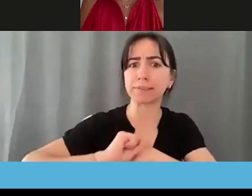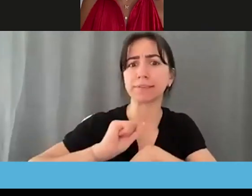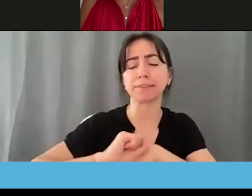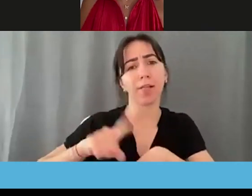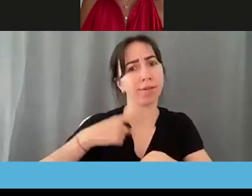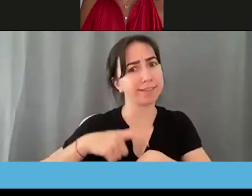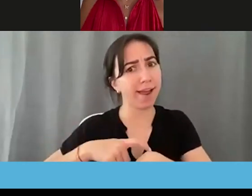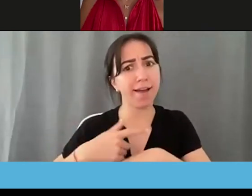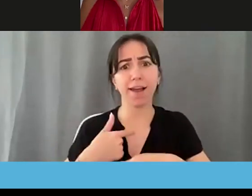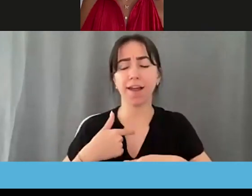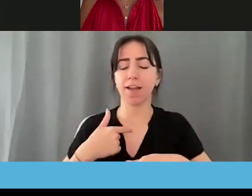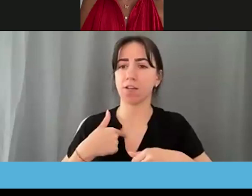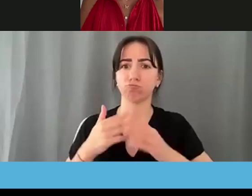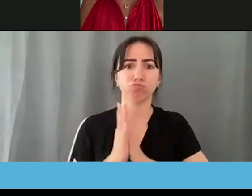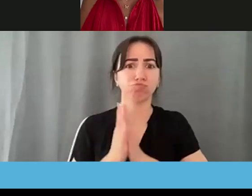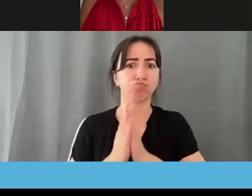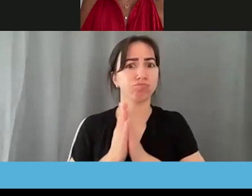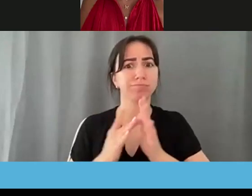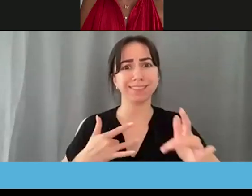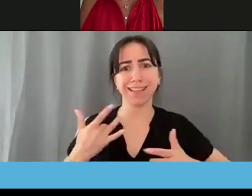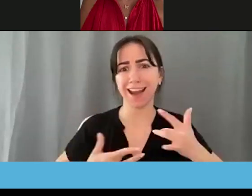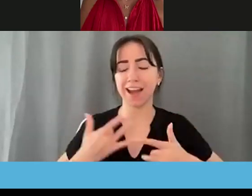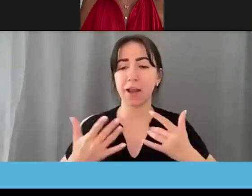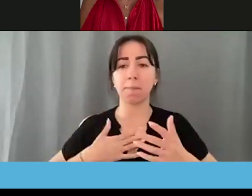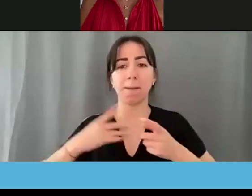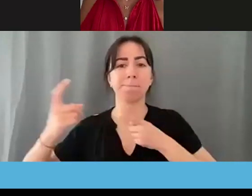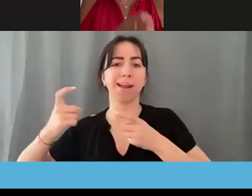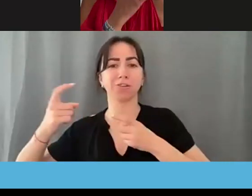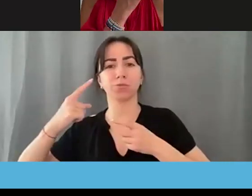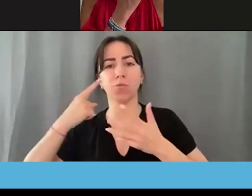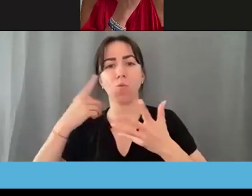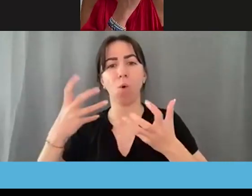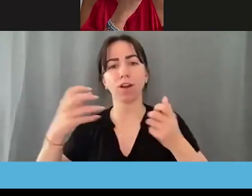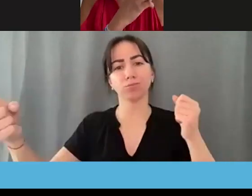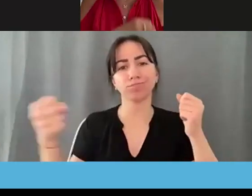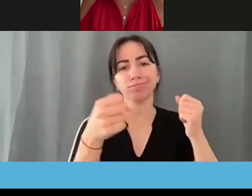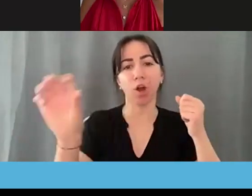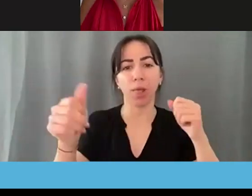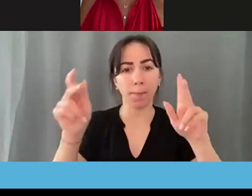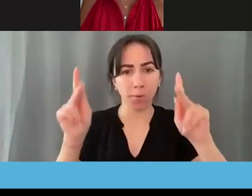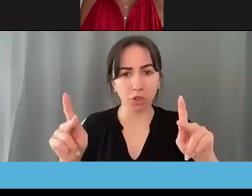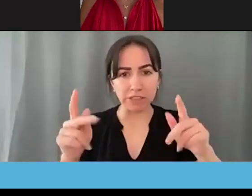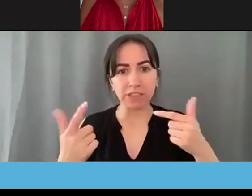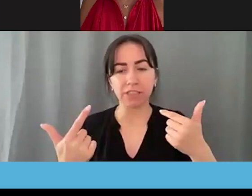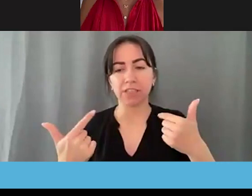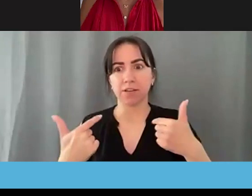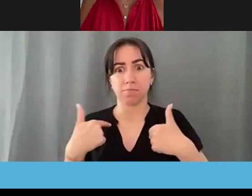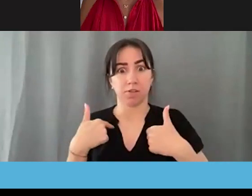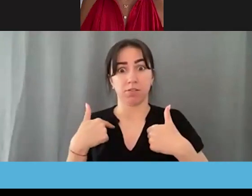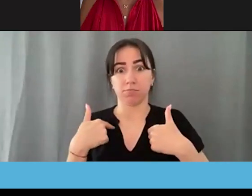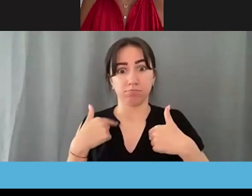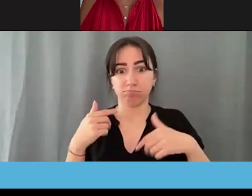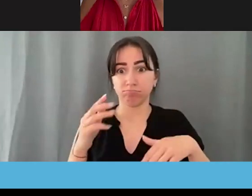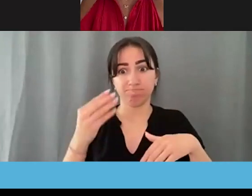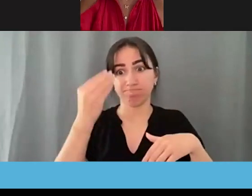long time. And for whatever reason, my management was thinking about reassigning it to someone else. And I went in and I